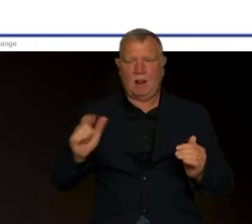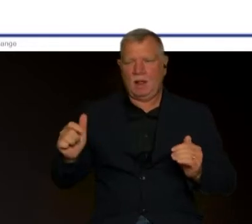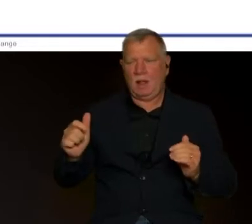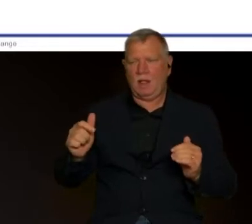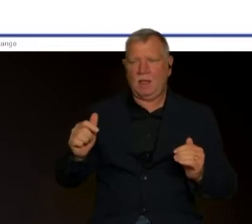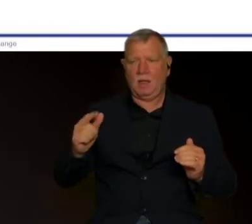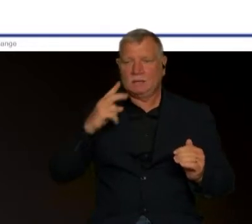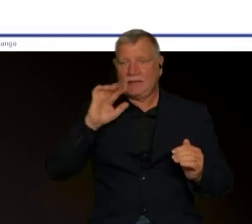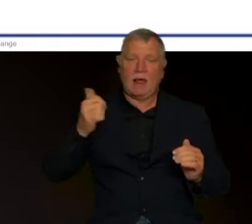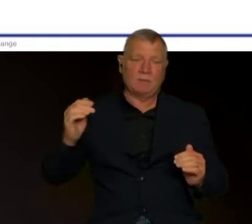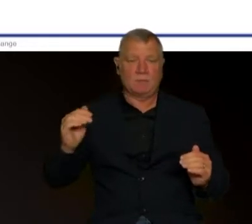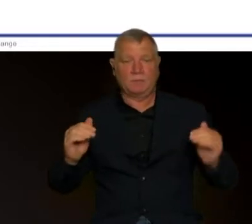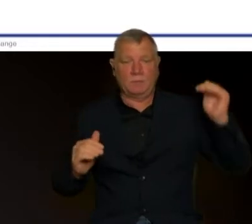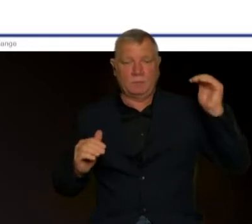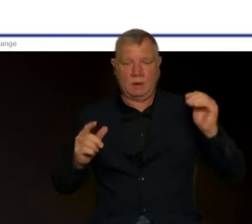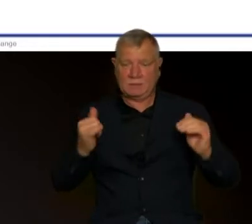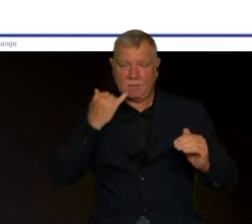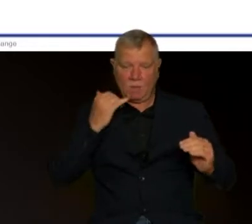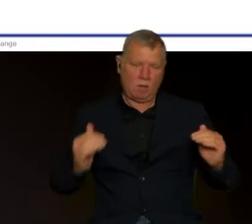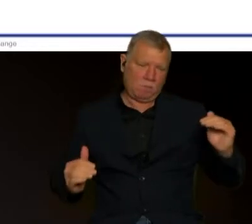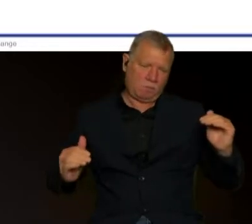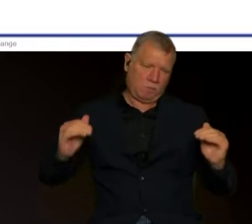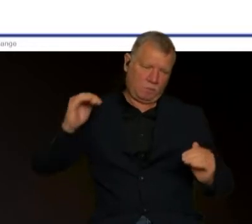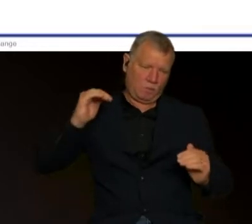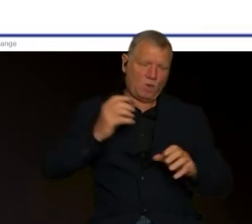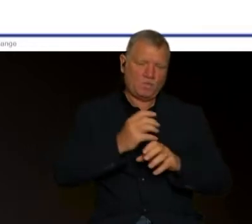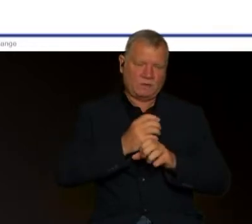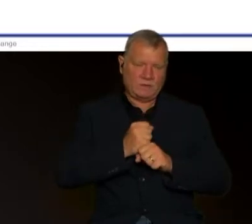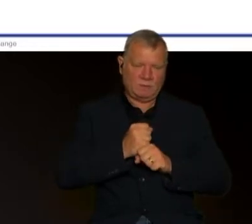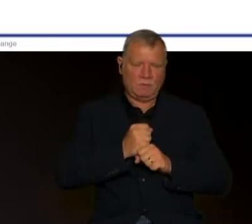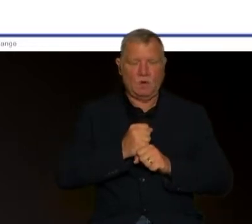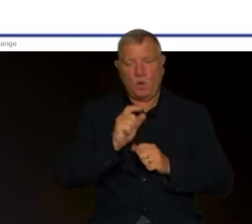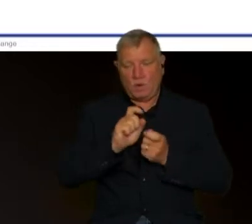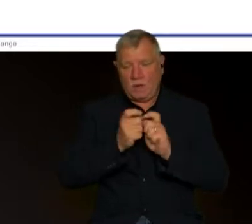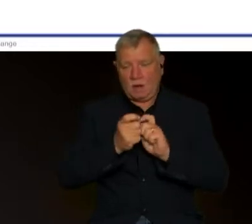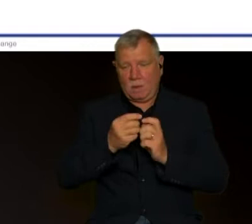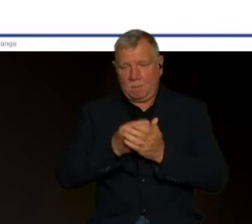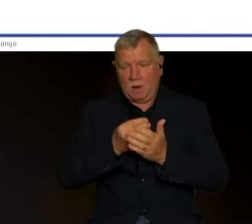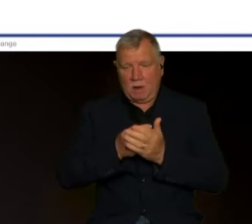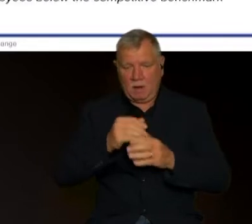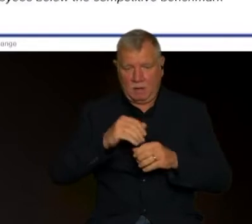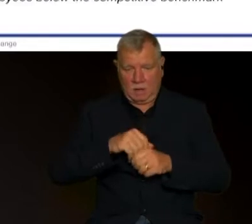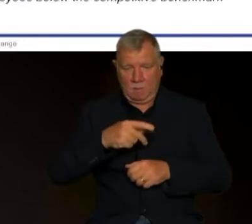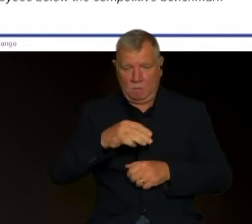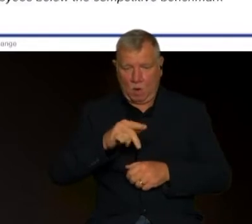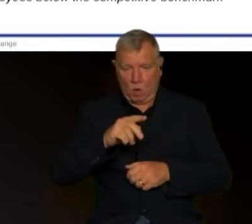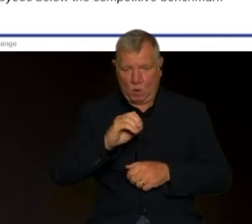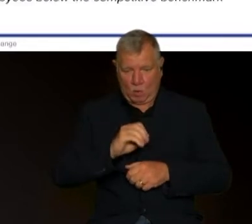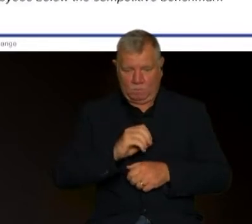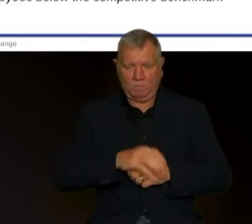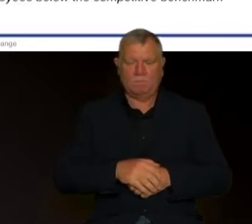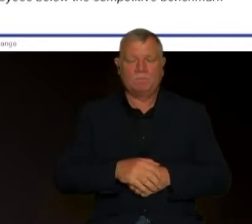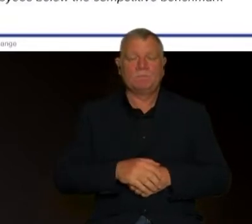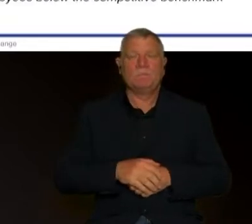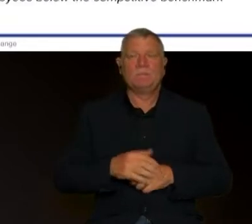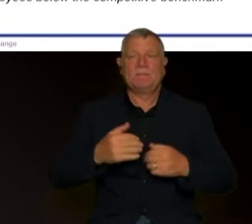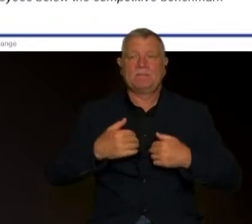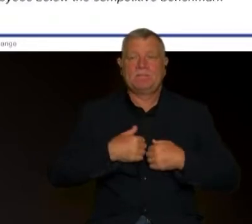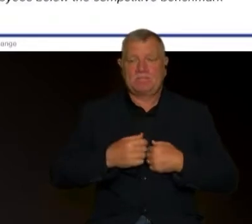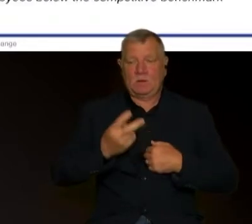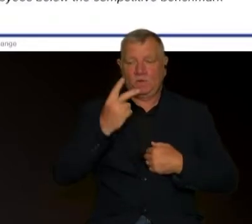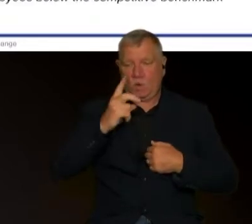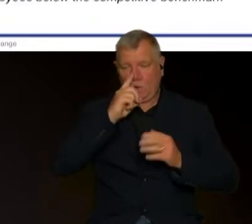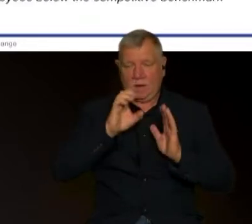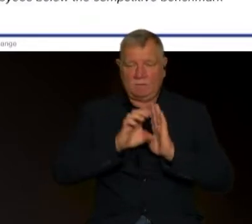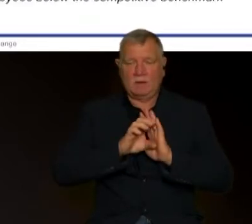paid on the job market and those who were being paid more. And the ones who were under what was paid on the job market received the salary adjustment